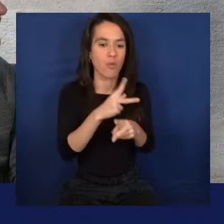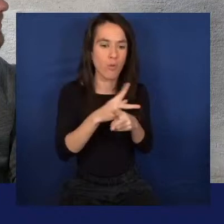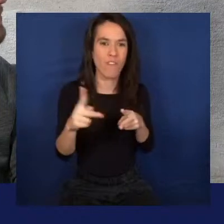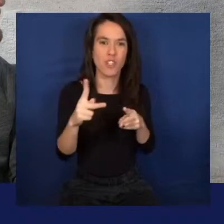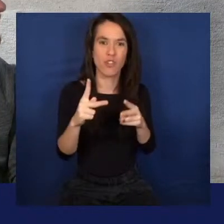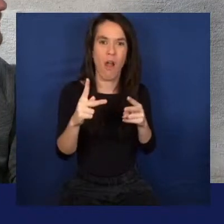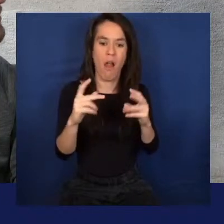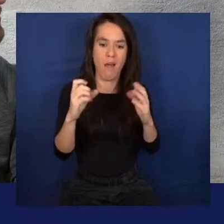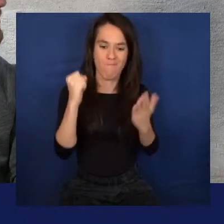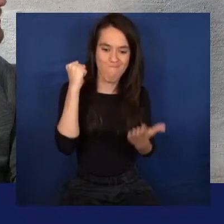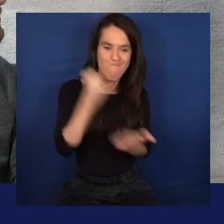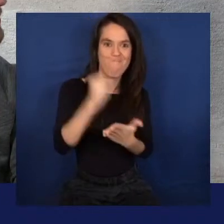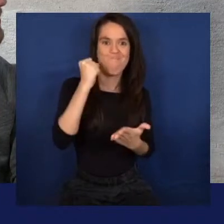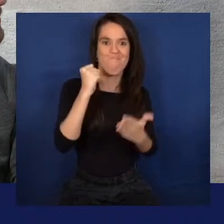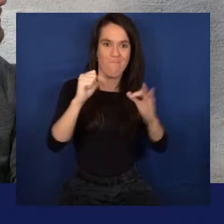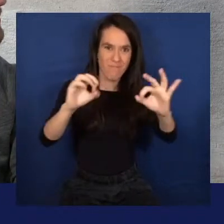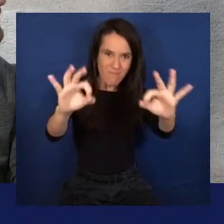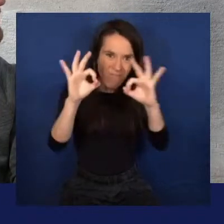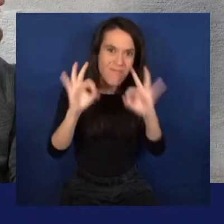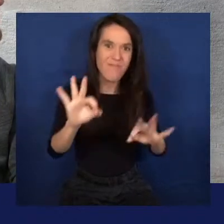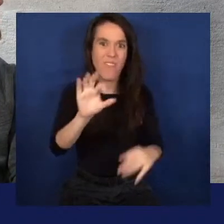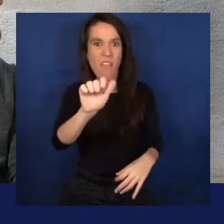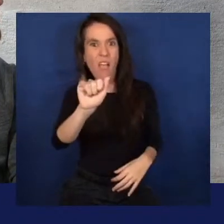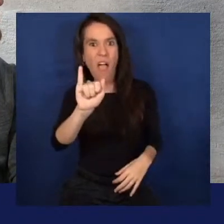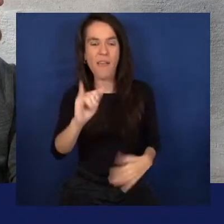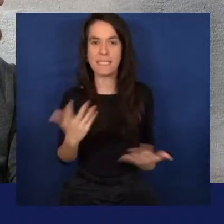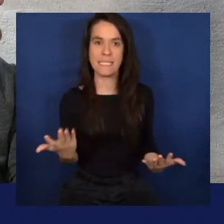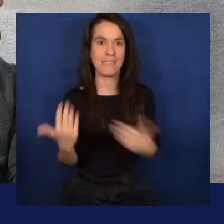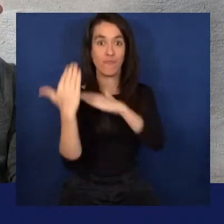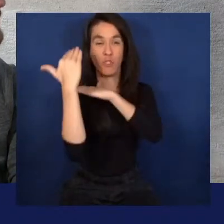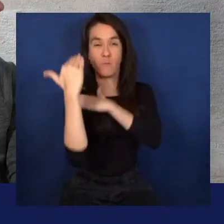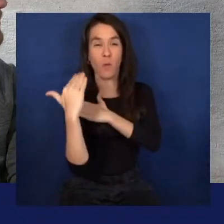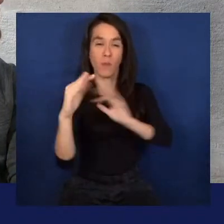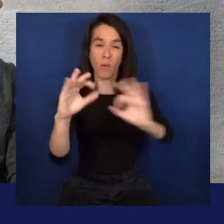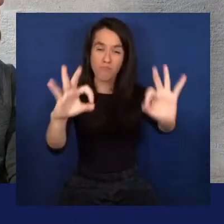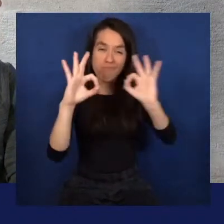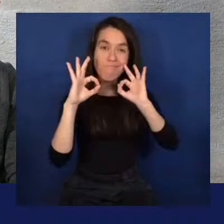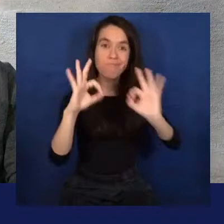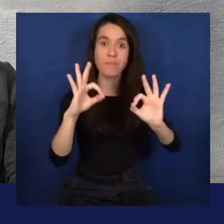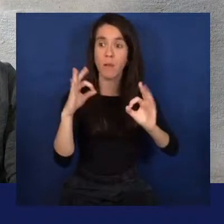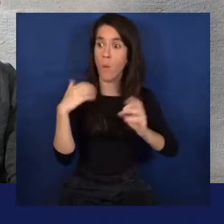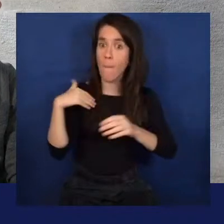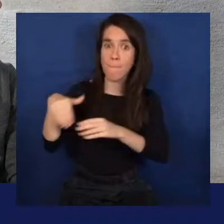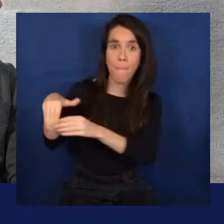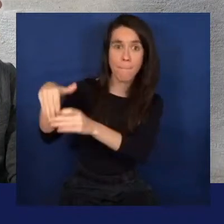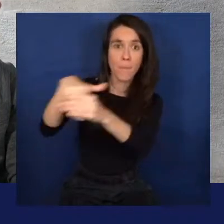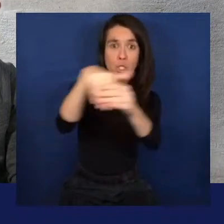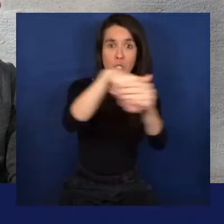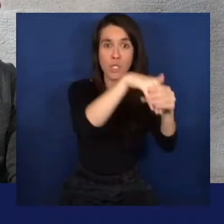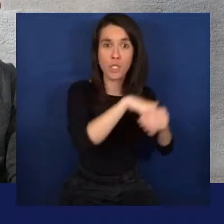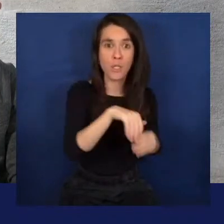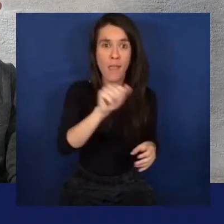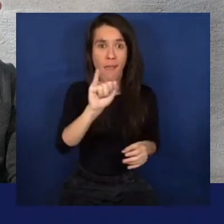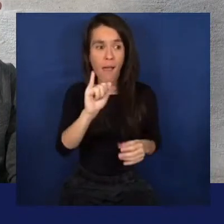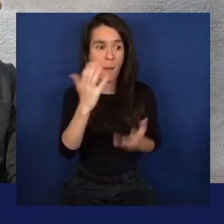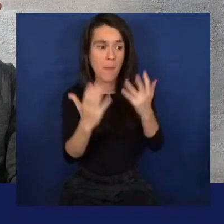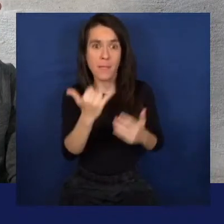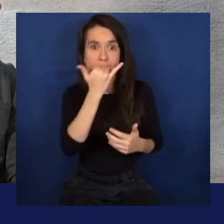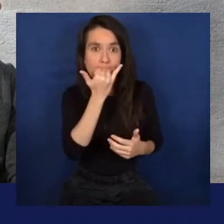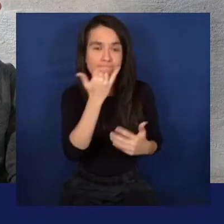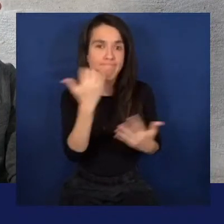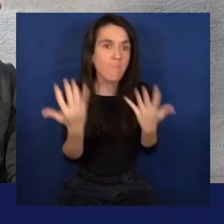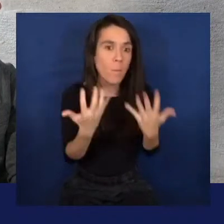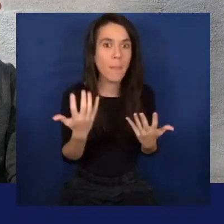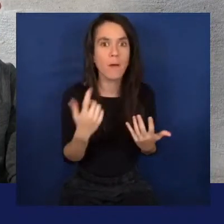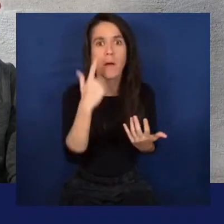don't have a group that is ultimately responsible for when its members make mistakes. You know, it's the difference between a software